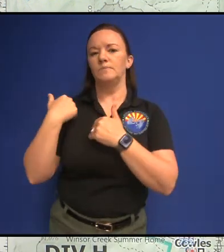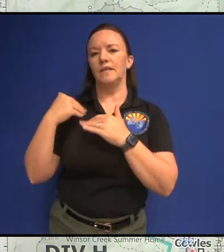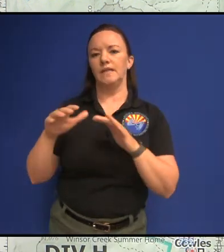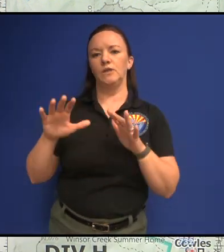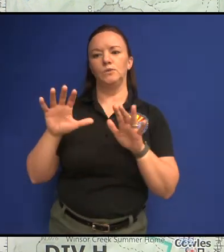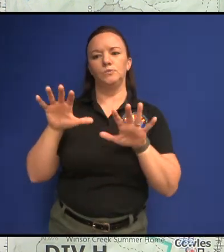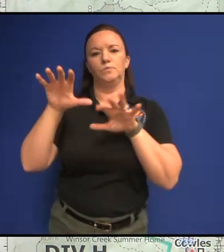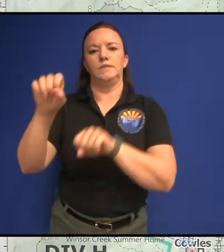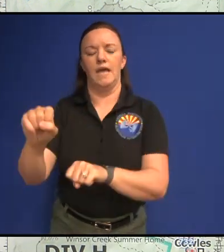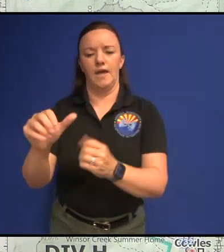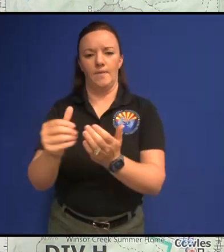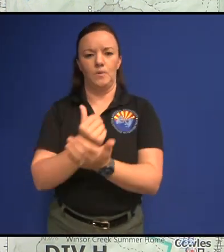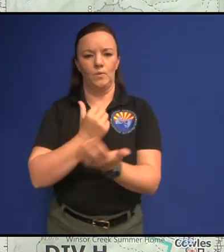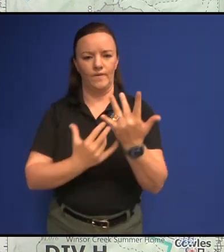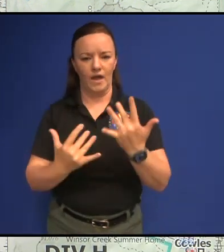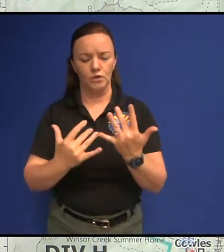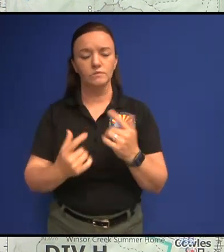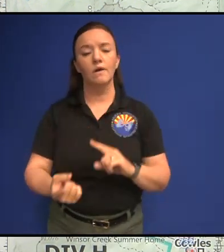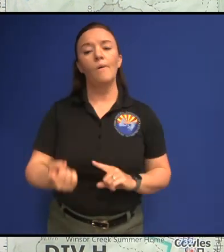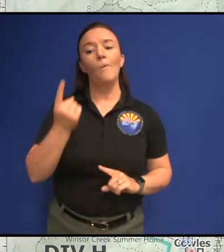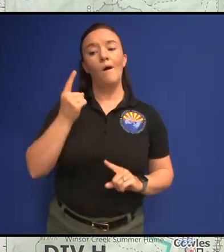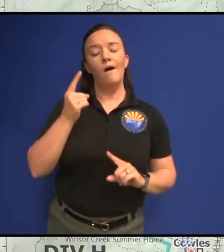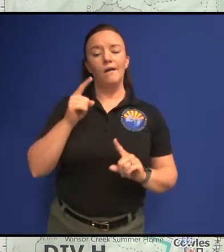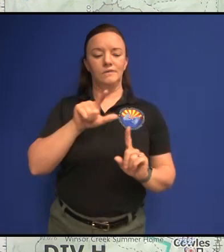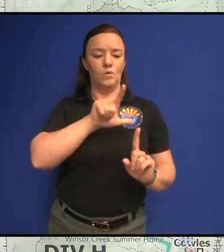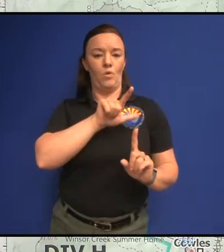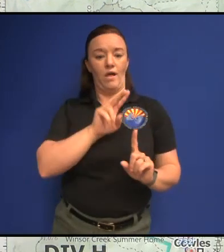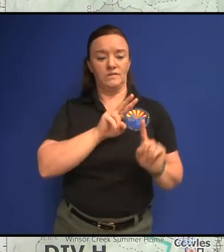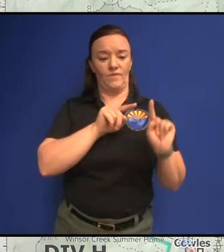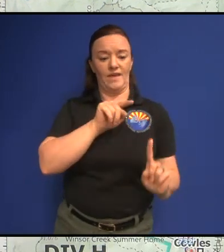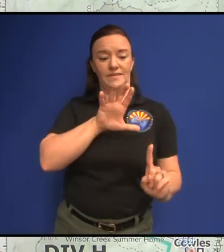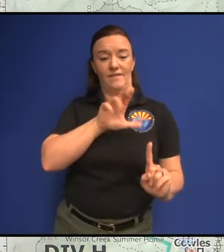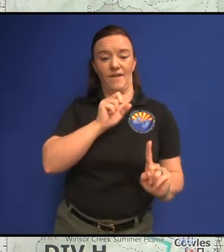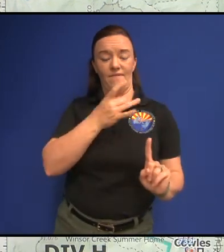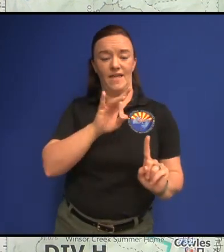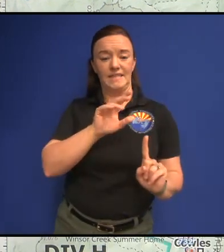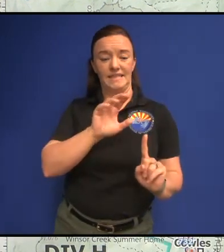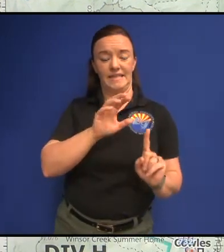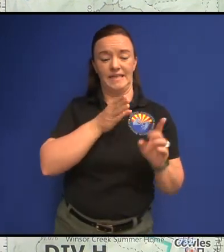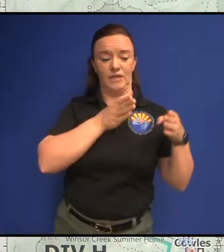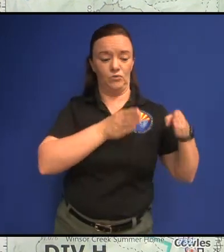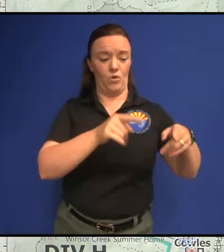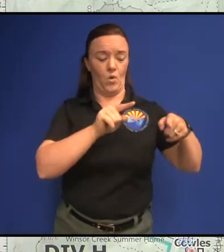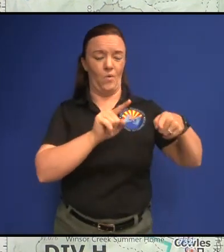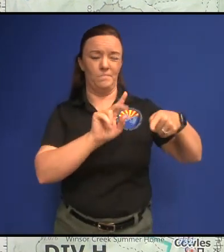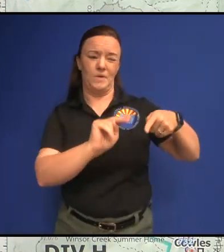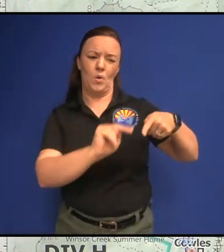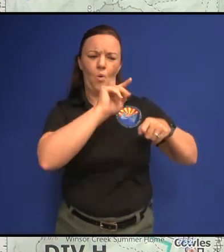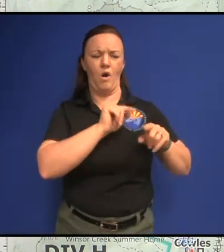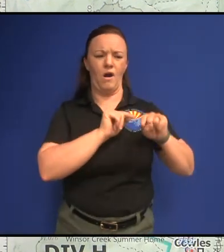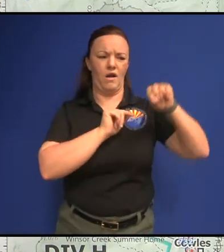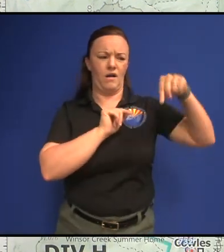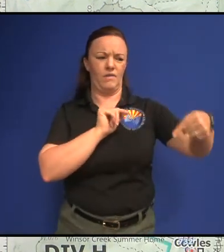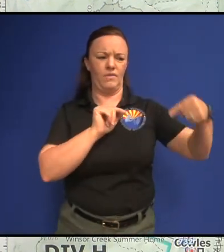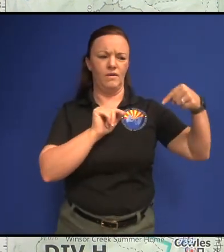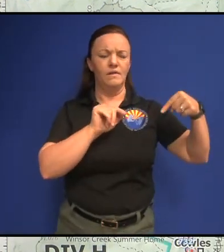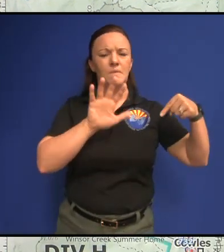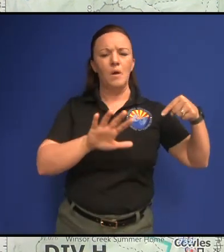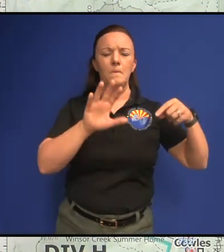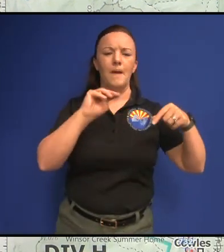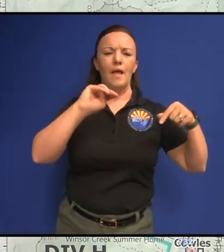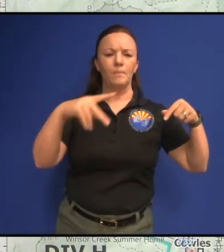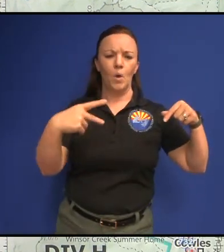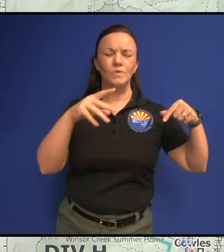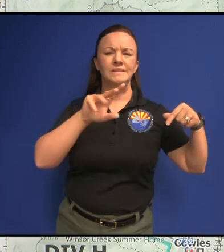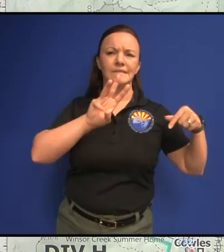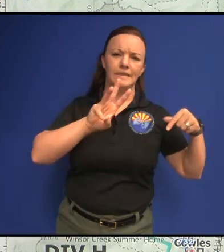518 road north of Las Vegas, about milepost 6 or 7, I think it was. It got a couple acres. They were able to take